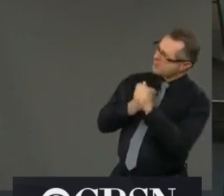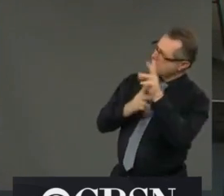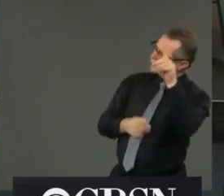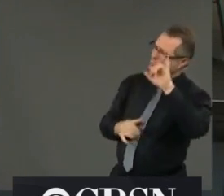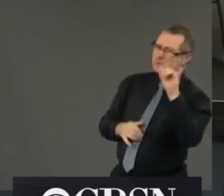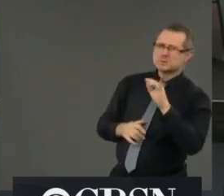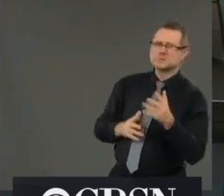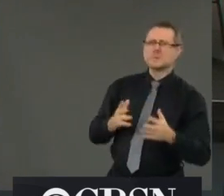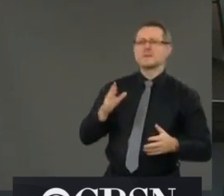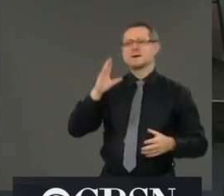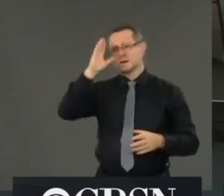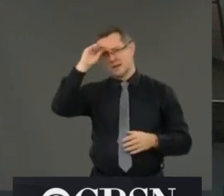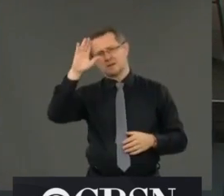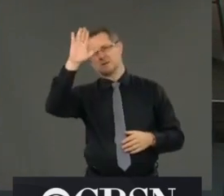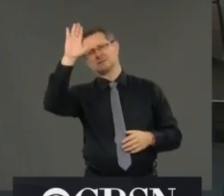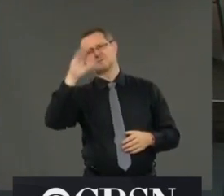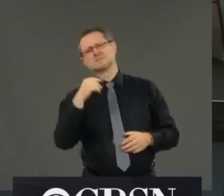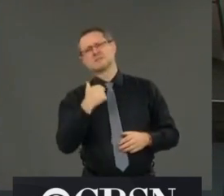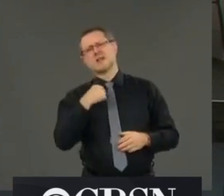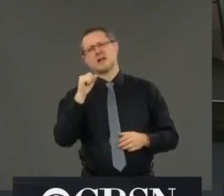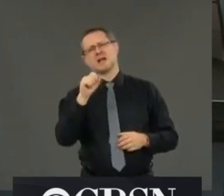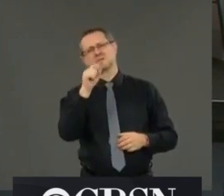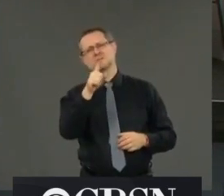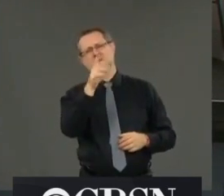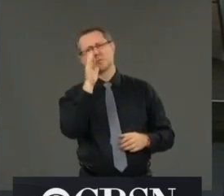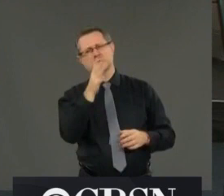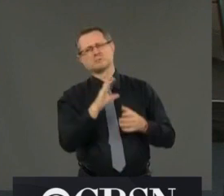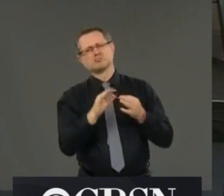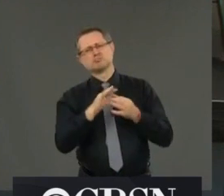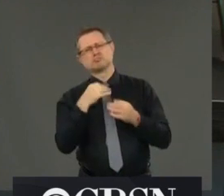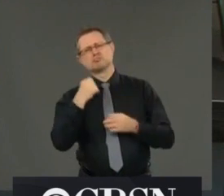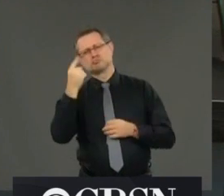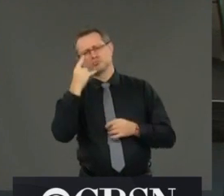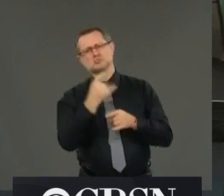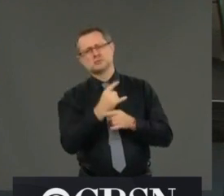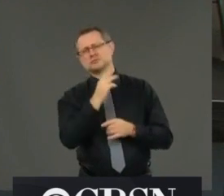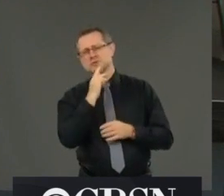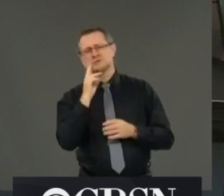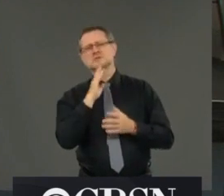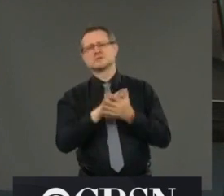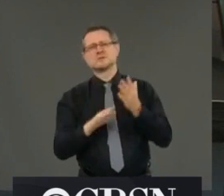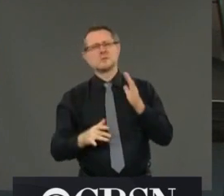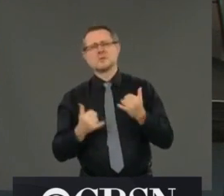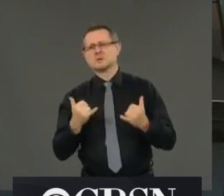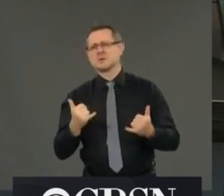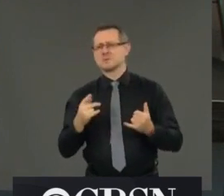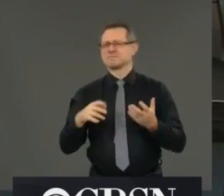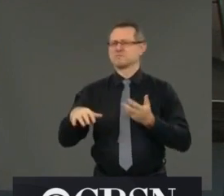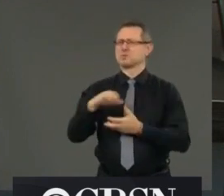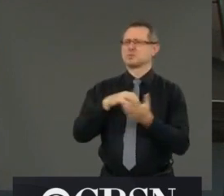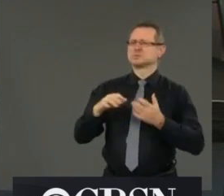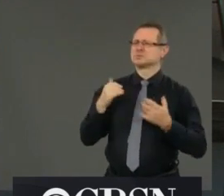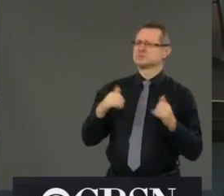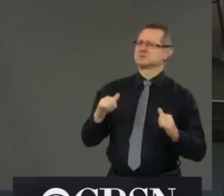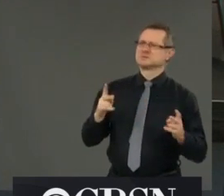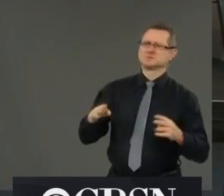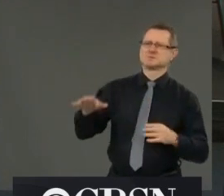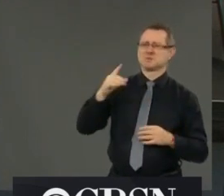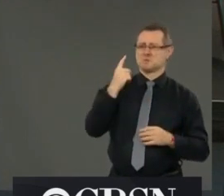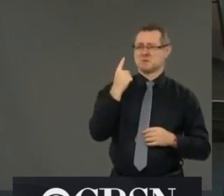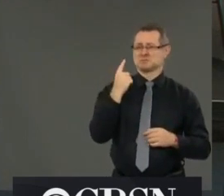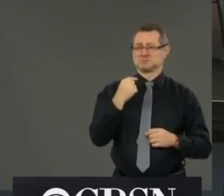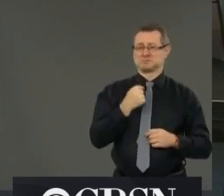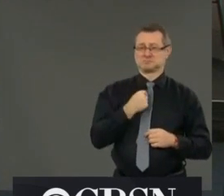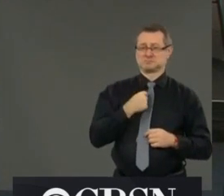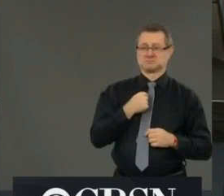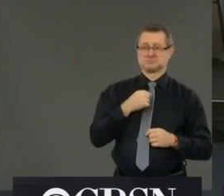about, because I know what you've said about the bars and restaurants for the last week, but I think there's still some confusion out there. A block down from me on 57th Street,